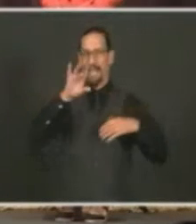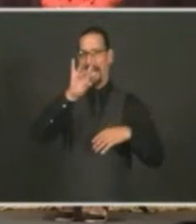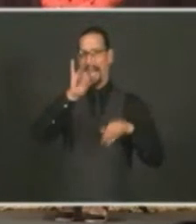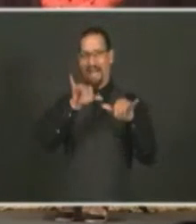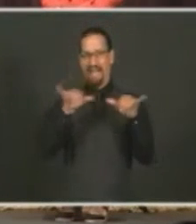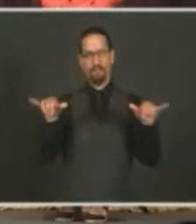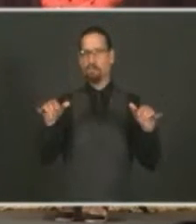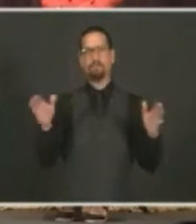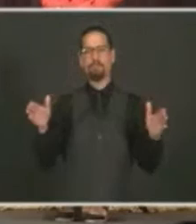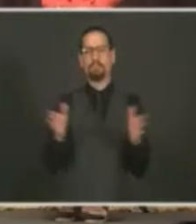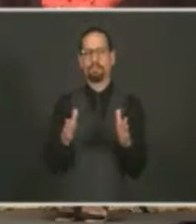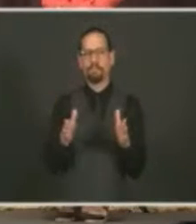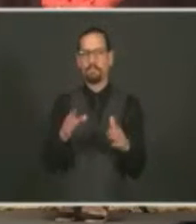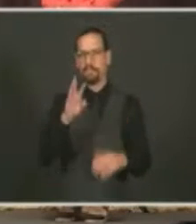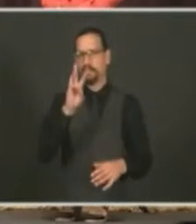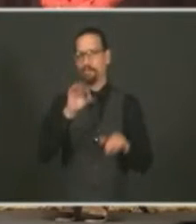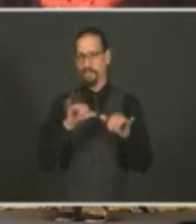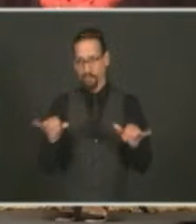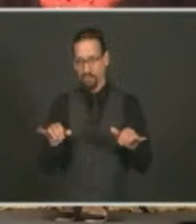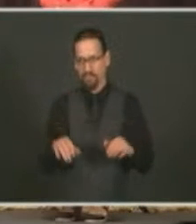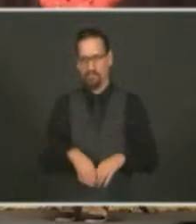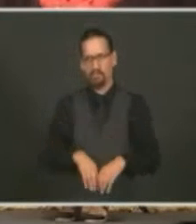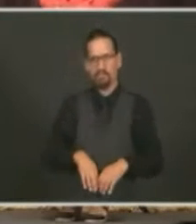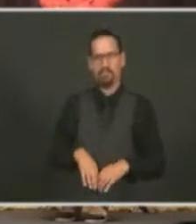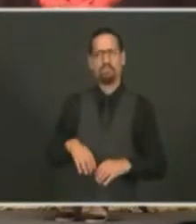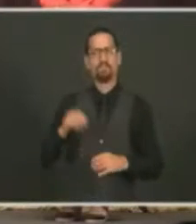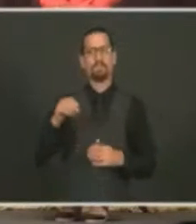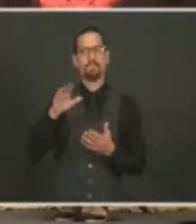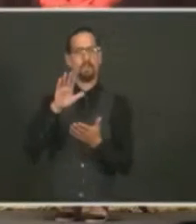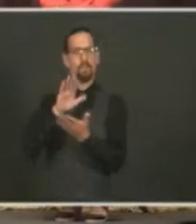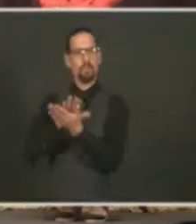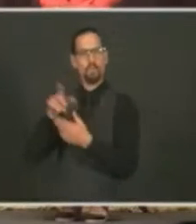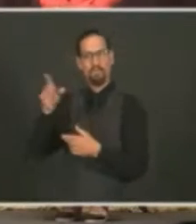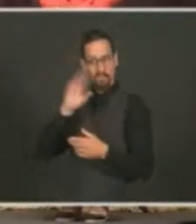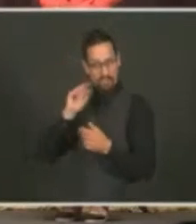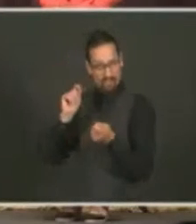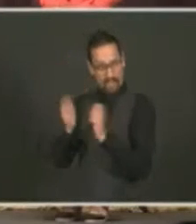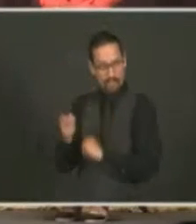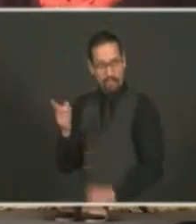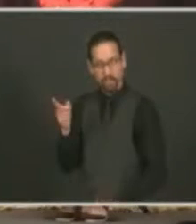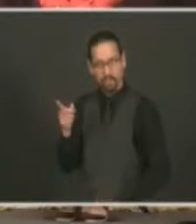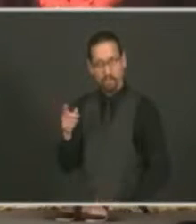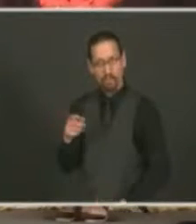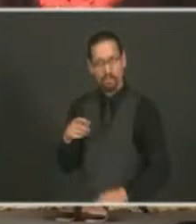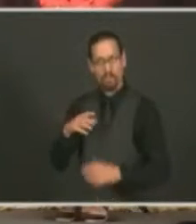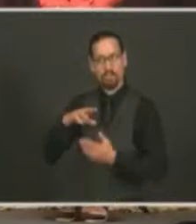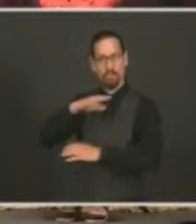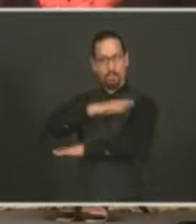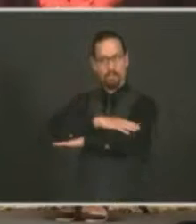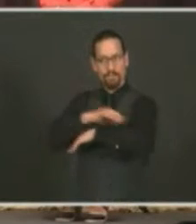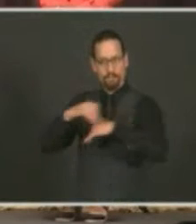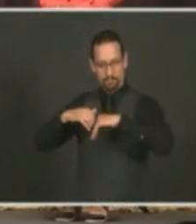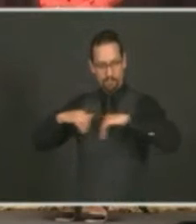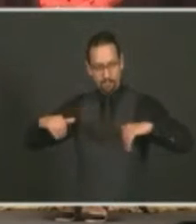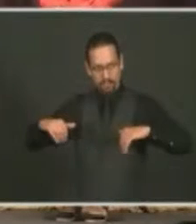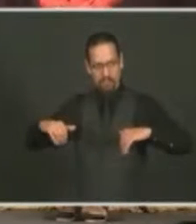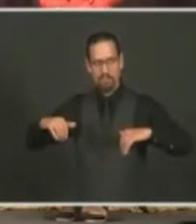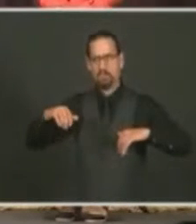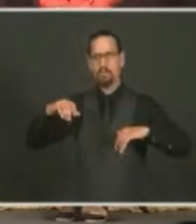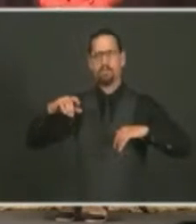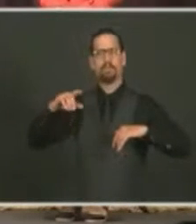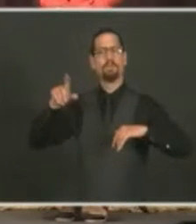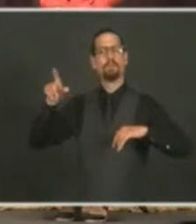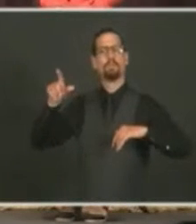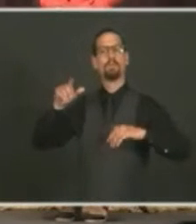I know, you know, in a lot of the classrooms, the kids have to be a certain distance. Is this something that maybe they should relook at, like